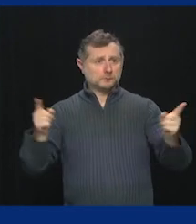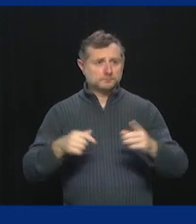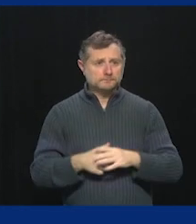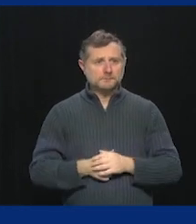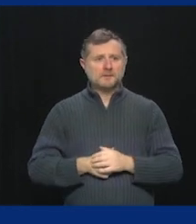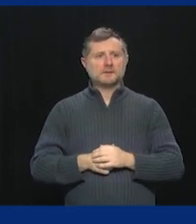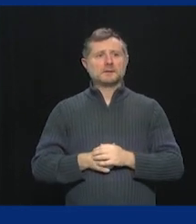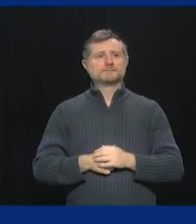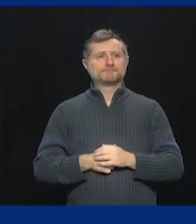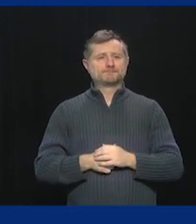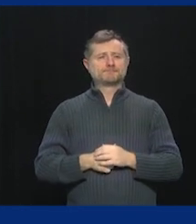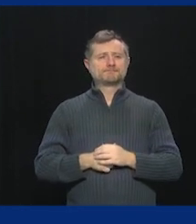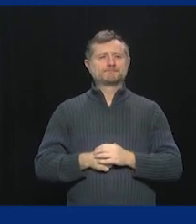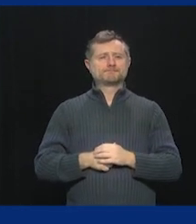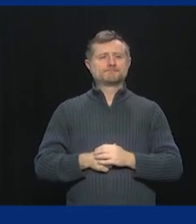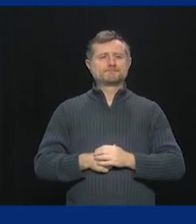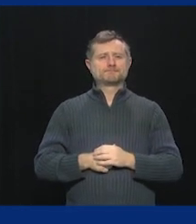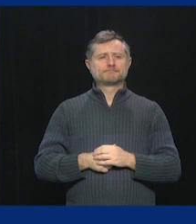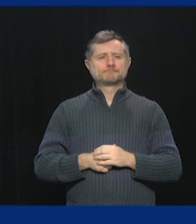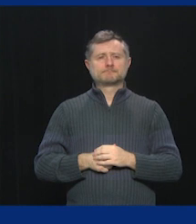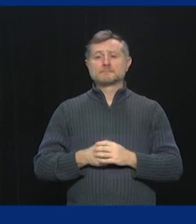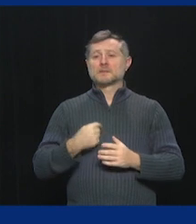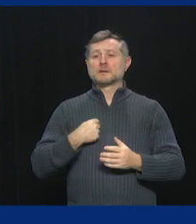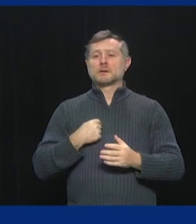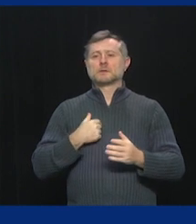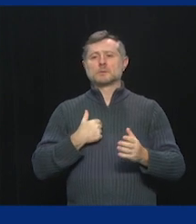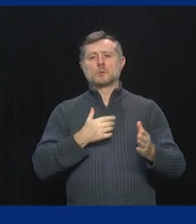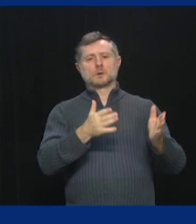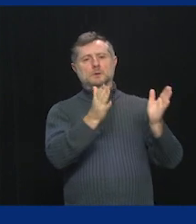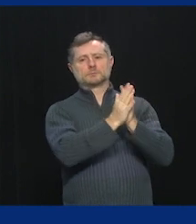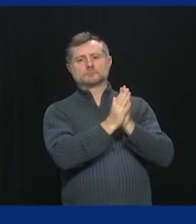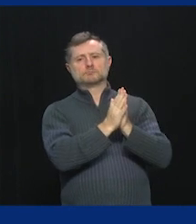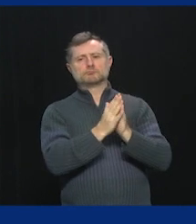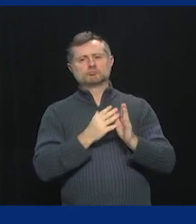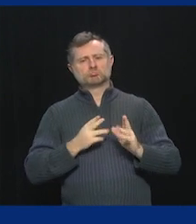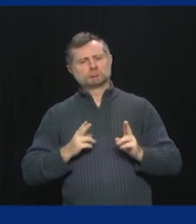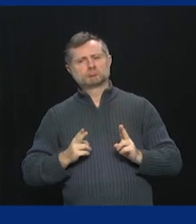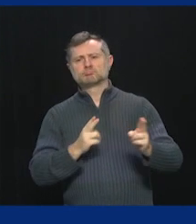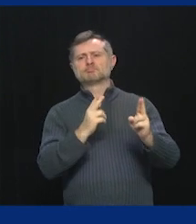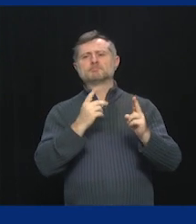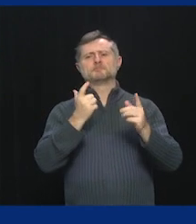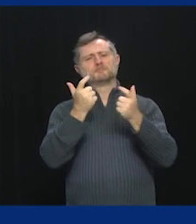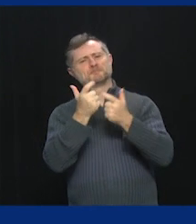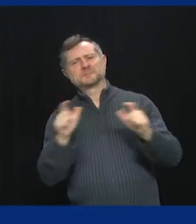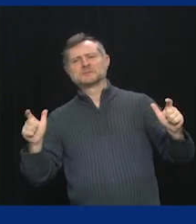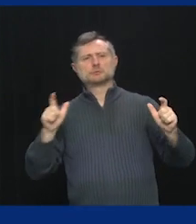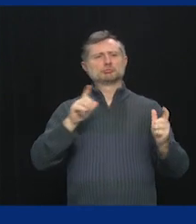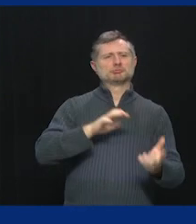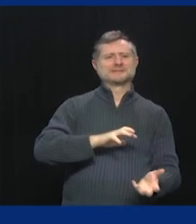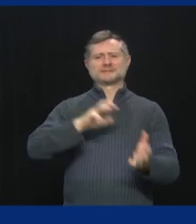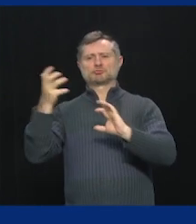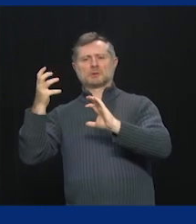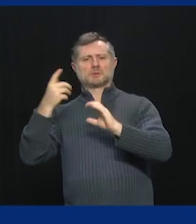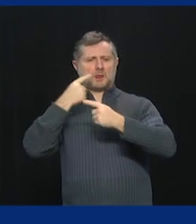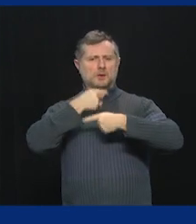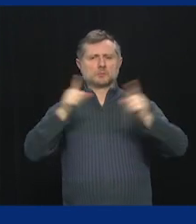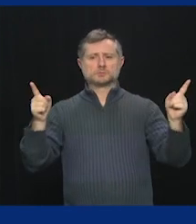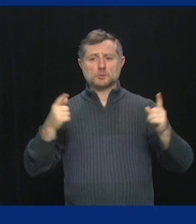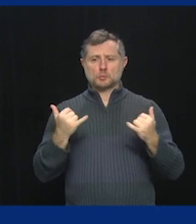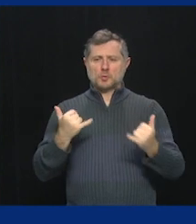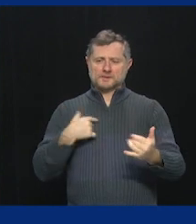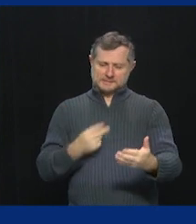I've asked for an expedited major disaster declaration. Thank you, and I need a pen to do that, so let's get that pen right up